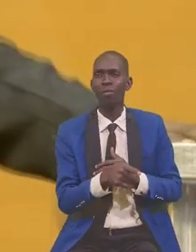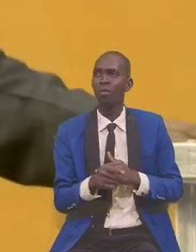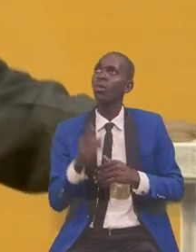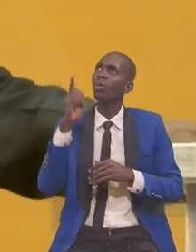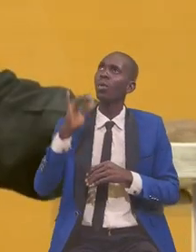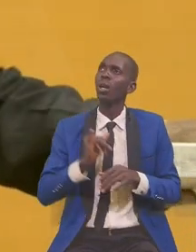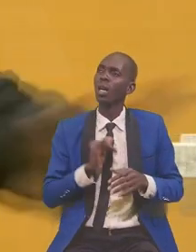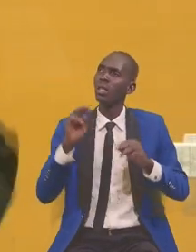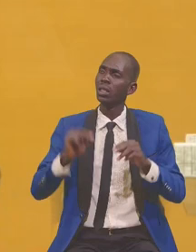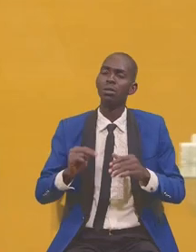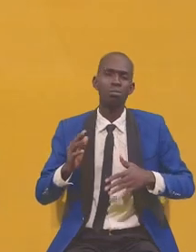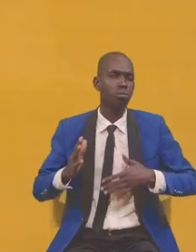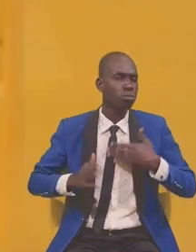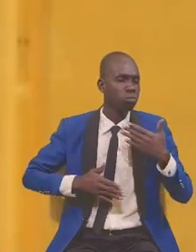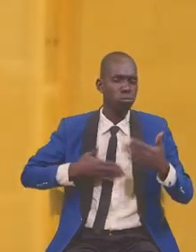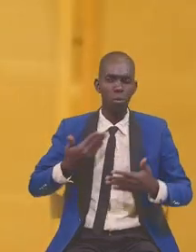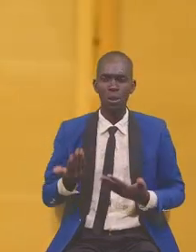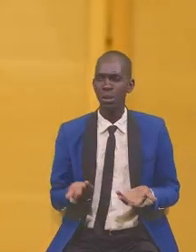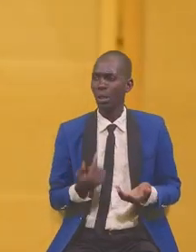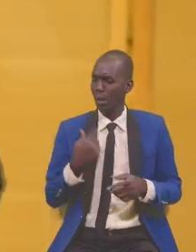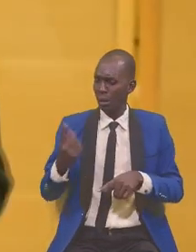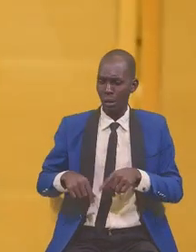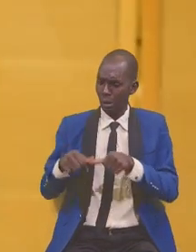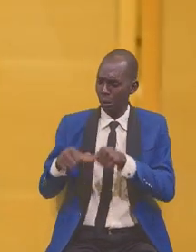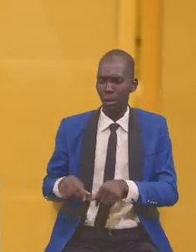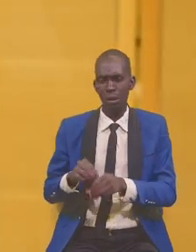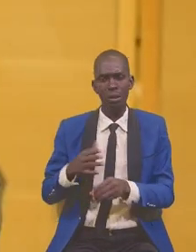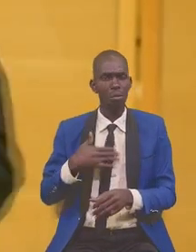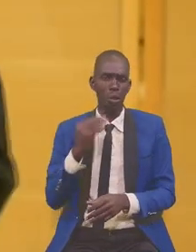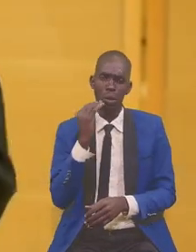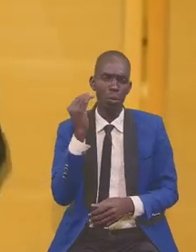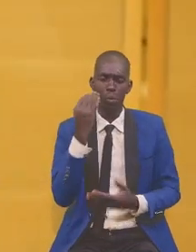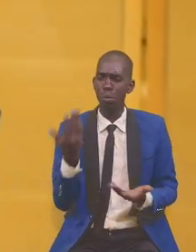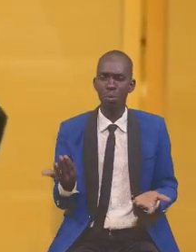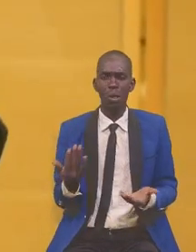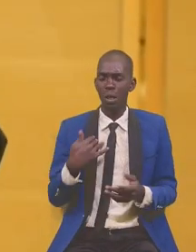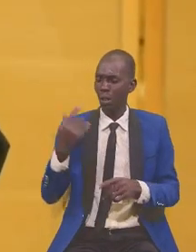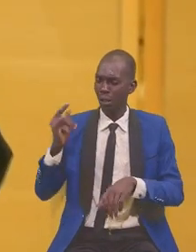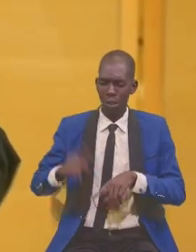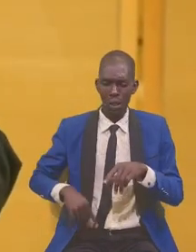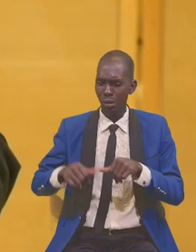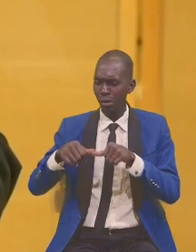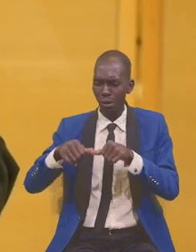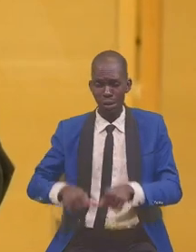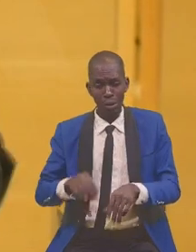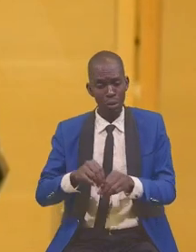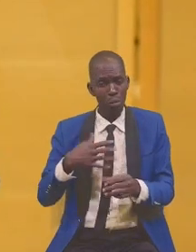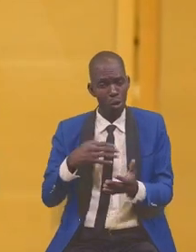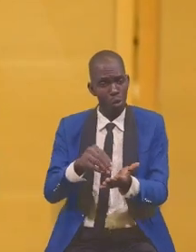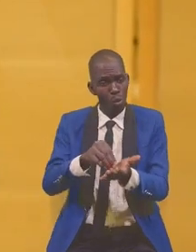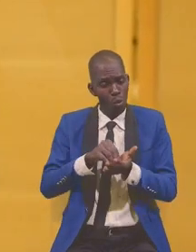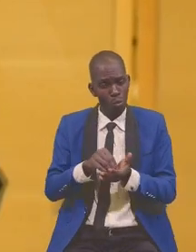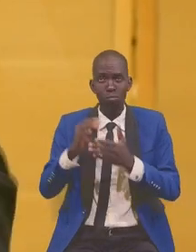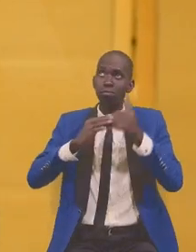need stability. I can't stay in my home. I can't stay with the house I built up. Here